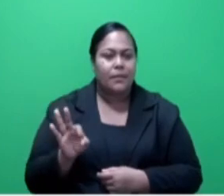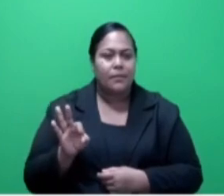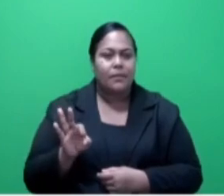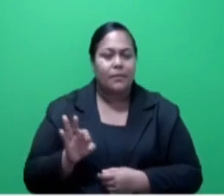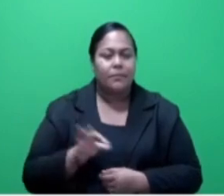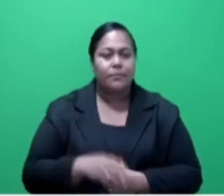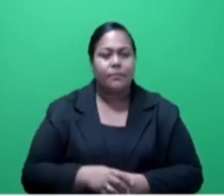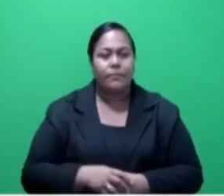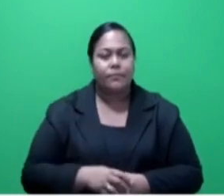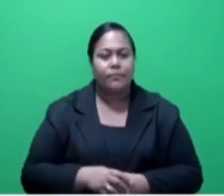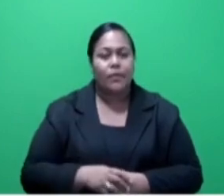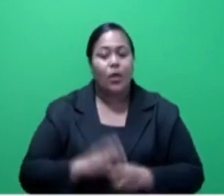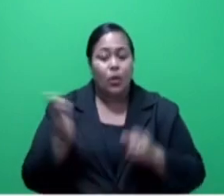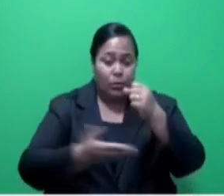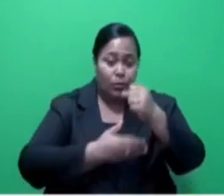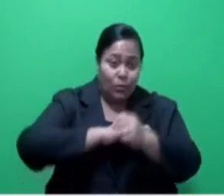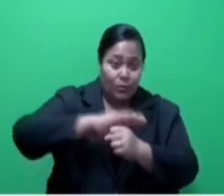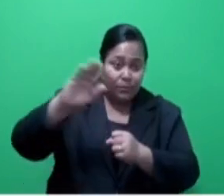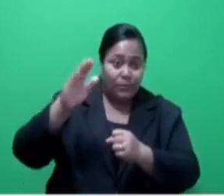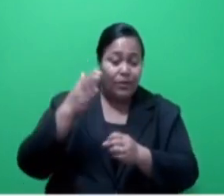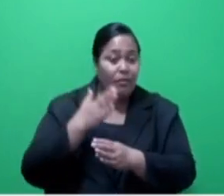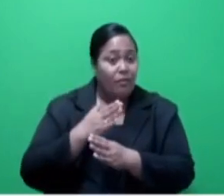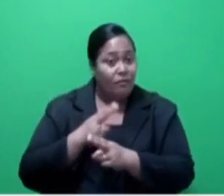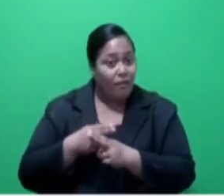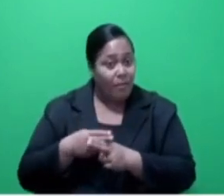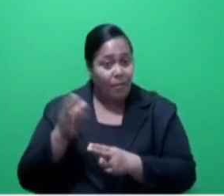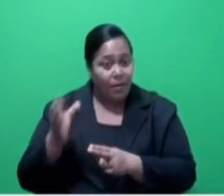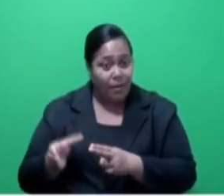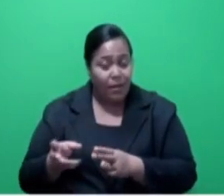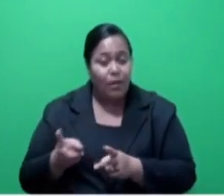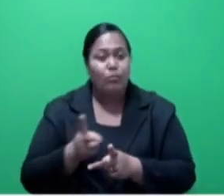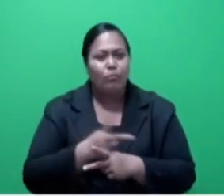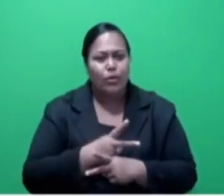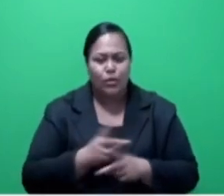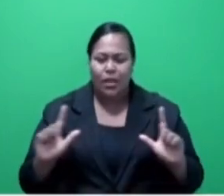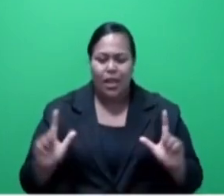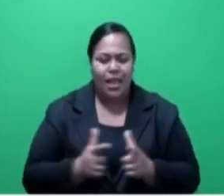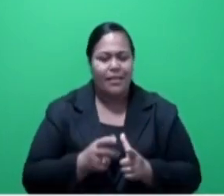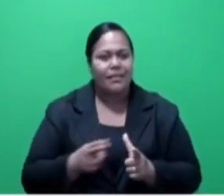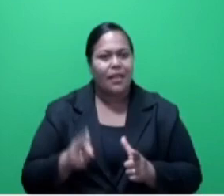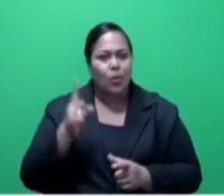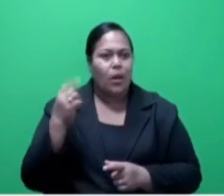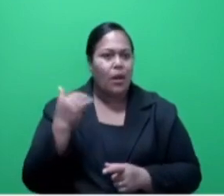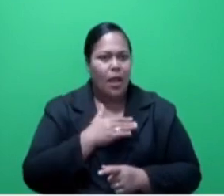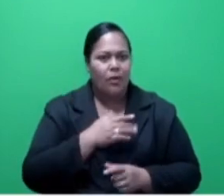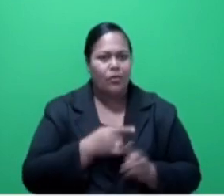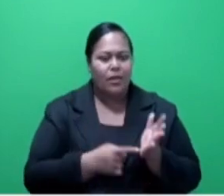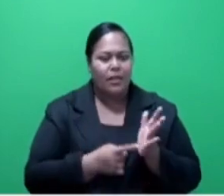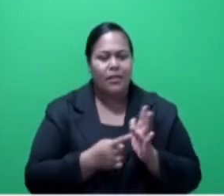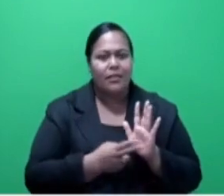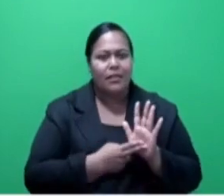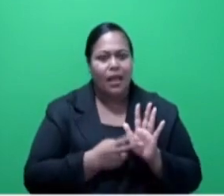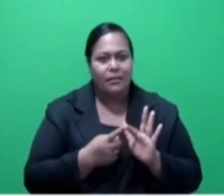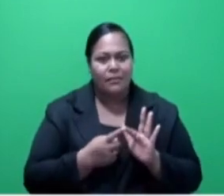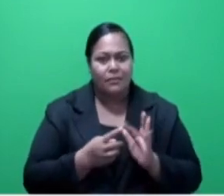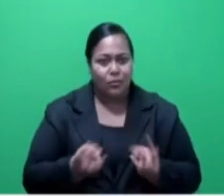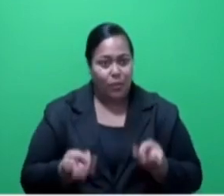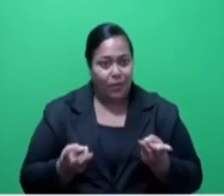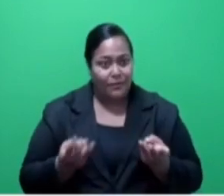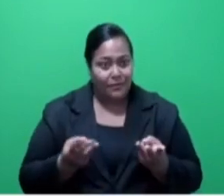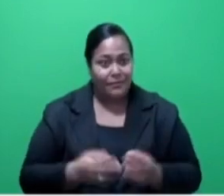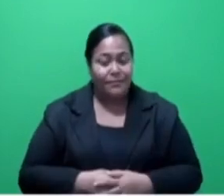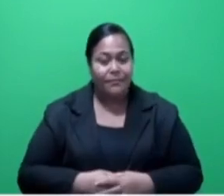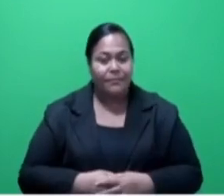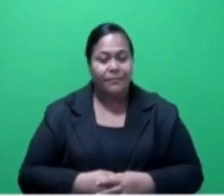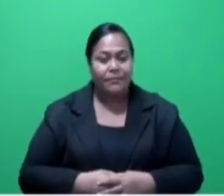sir, of sugarcane farmers produce less than 100 tons. 43%. And,